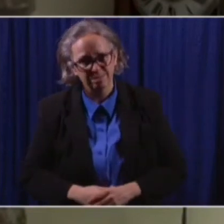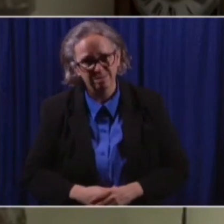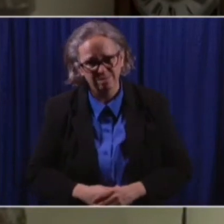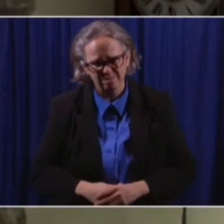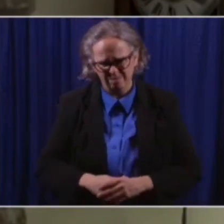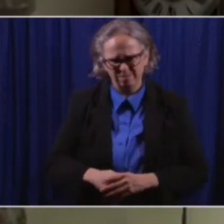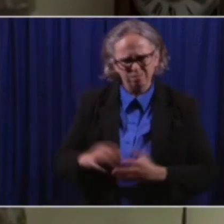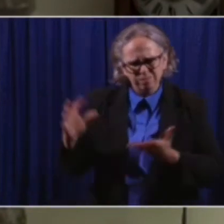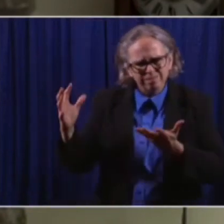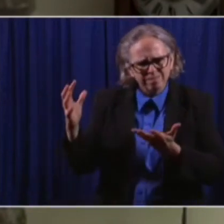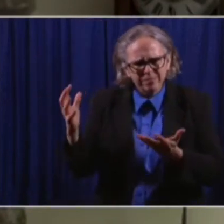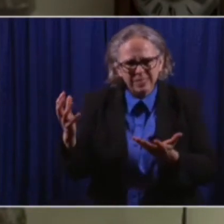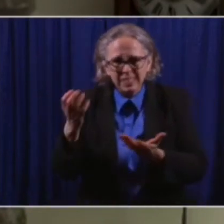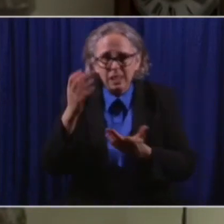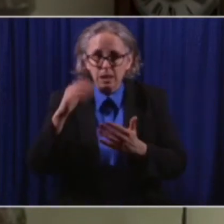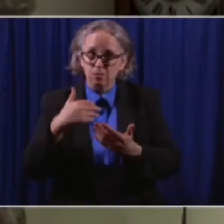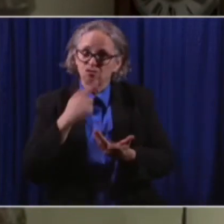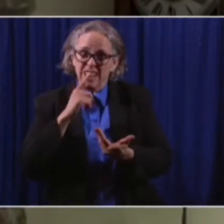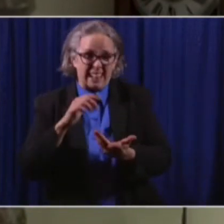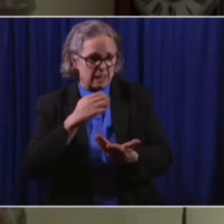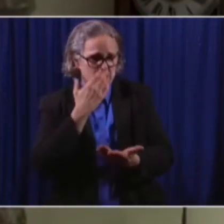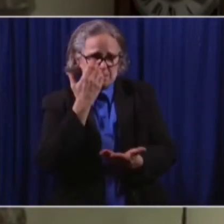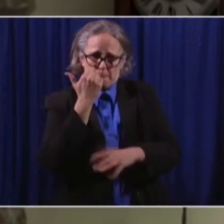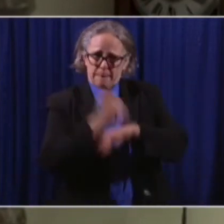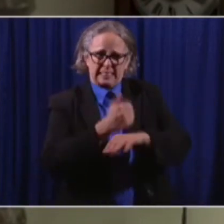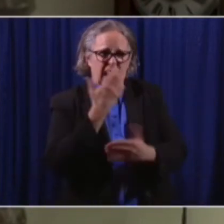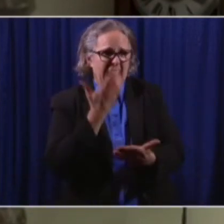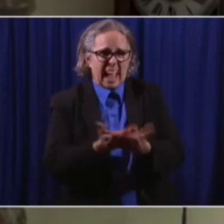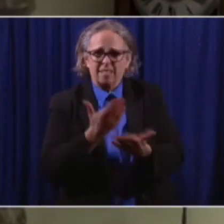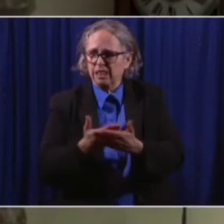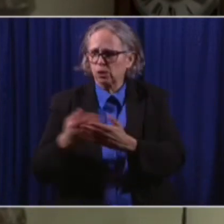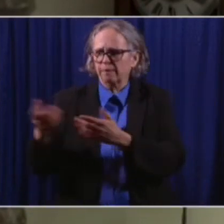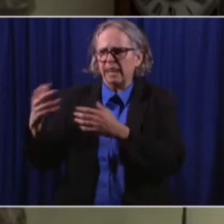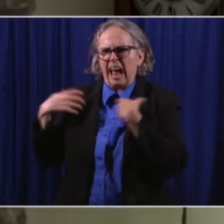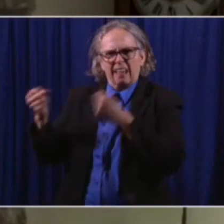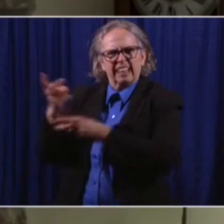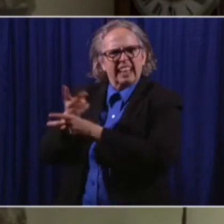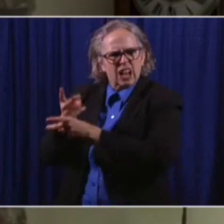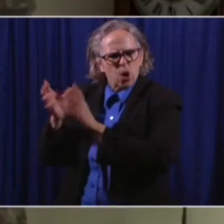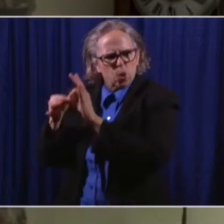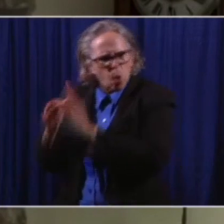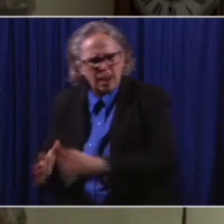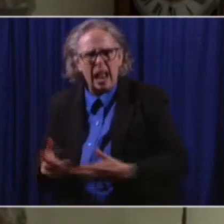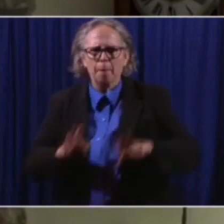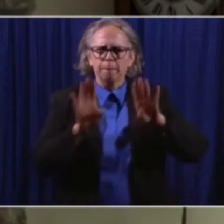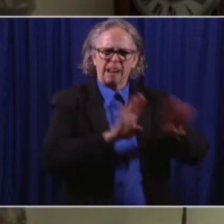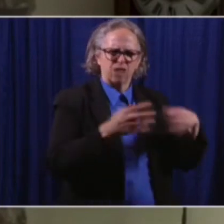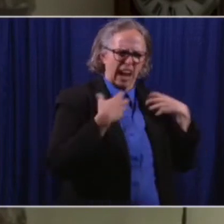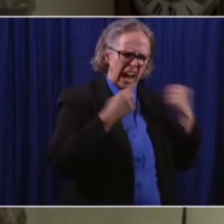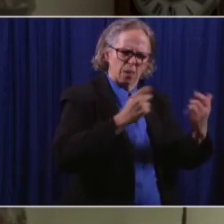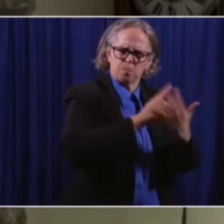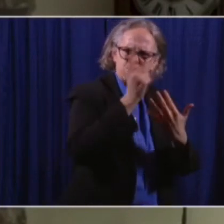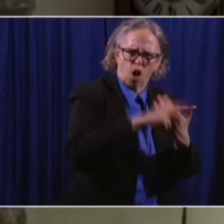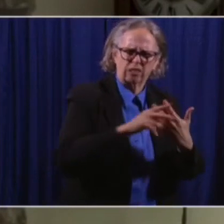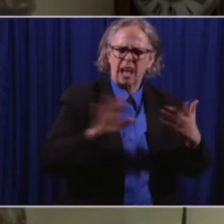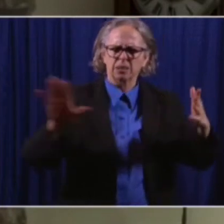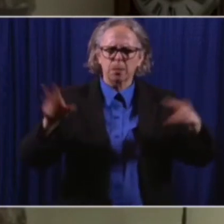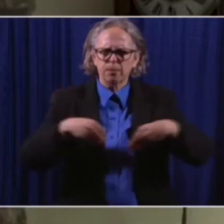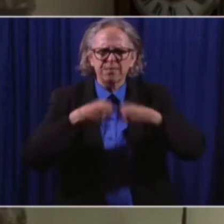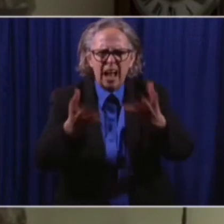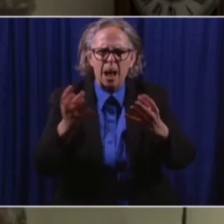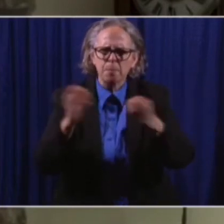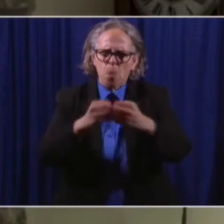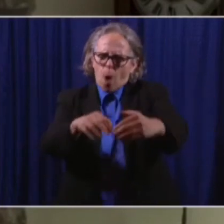care coordination and behavioral health programs throughout the state, ensuring access for more children and